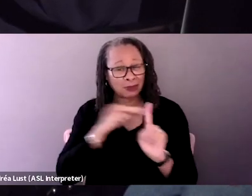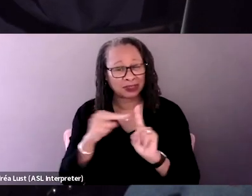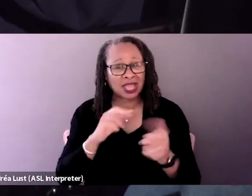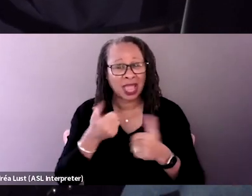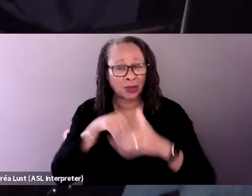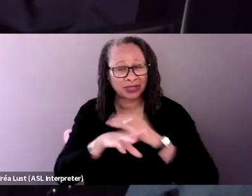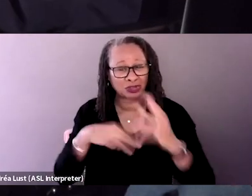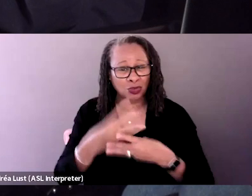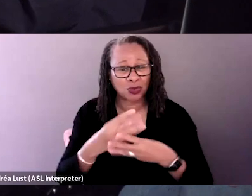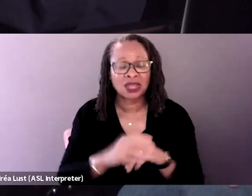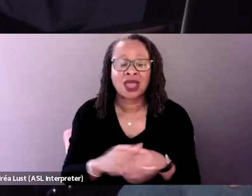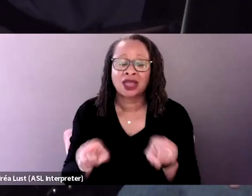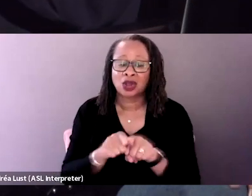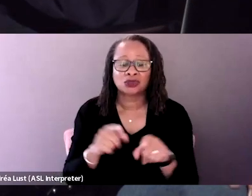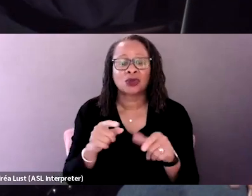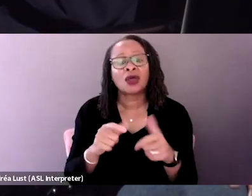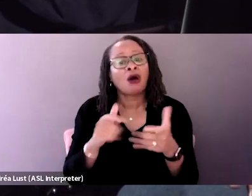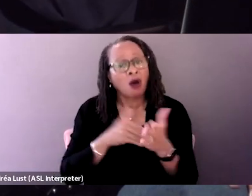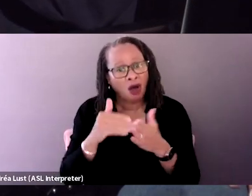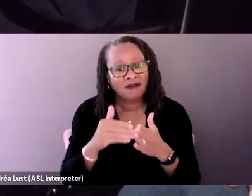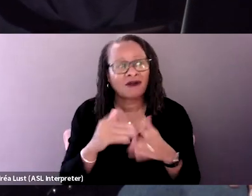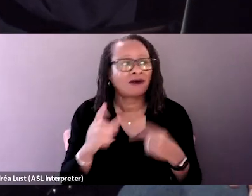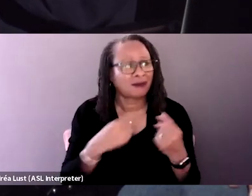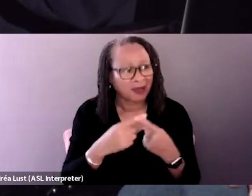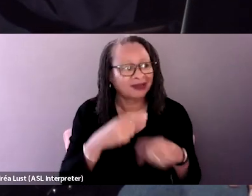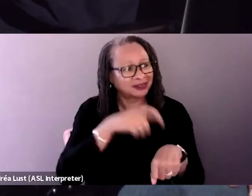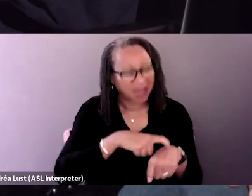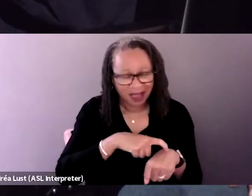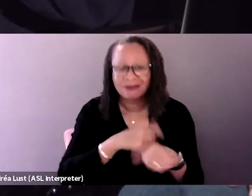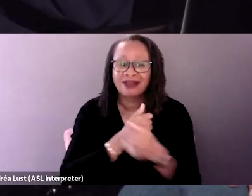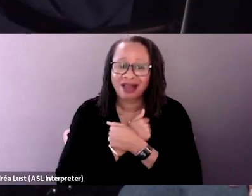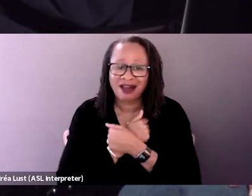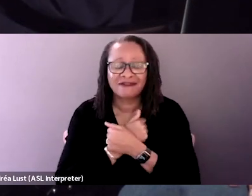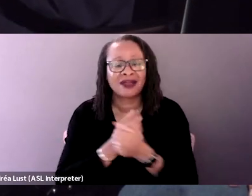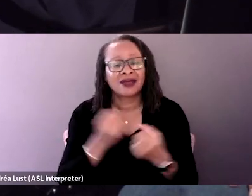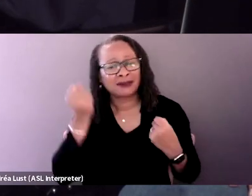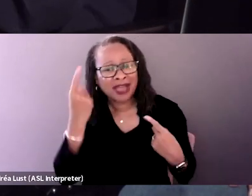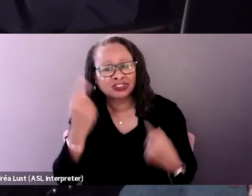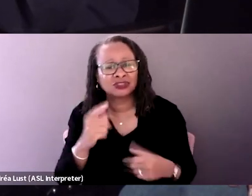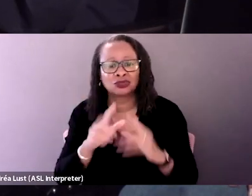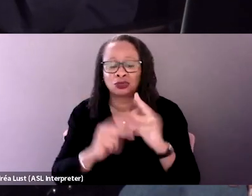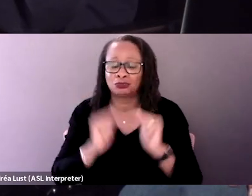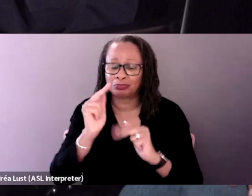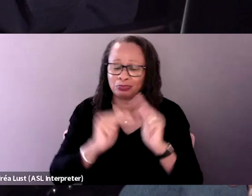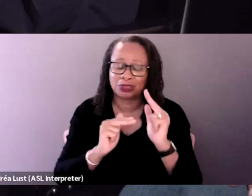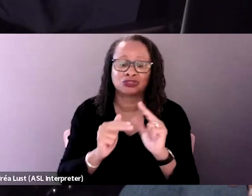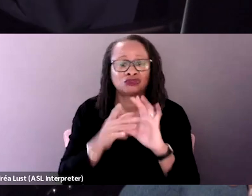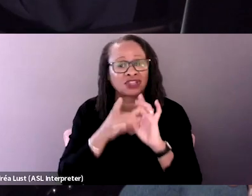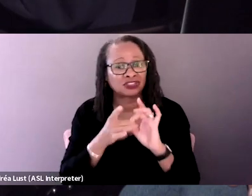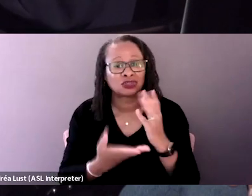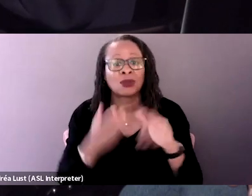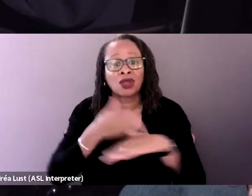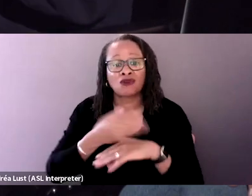And then it was about a lot of time, love, and compassion to build those relationships over the 2.5 years that